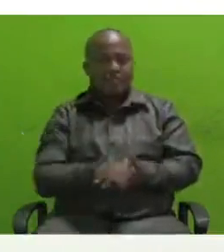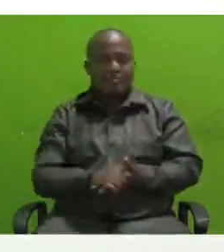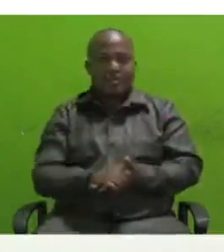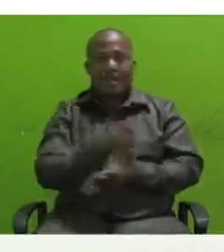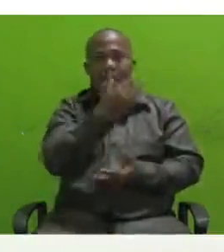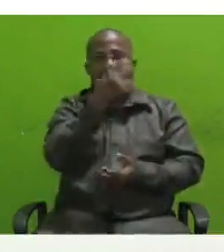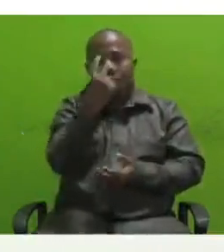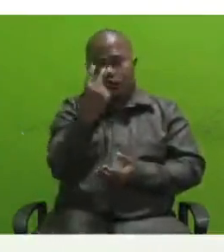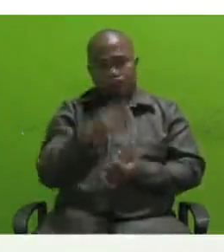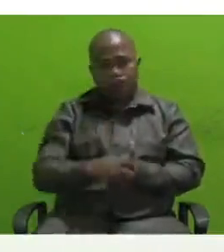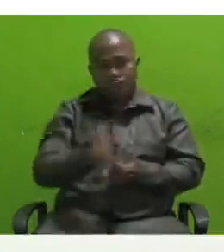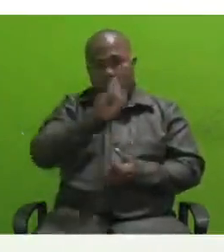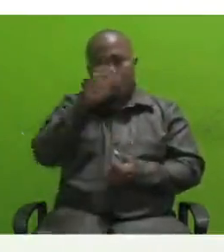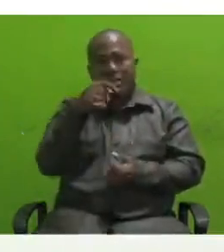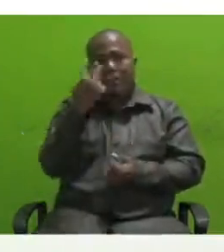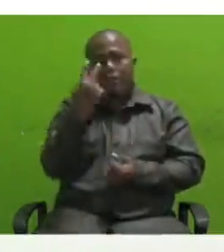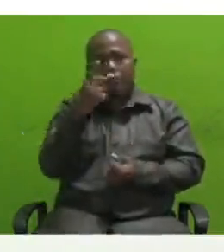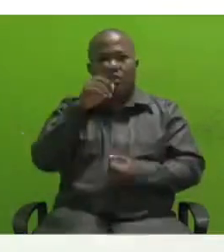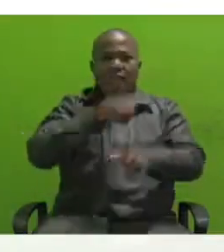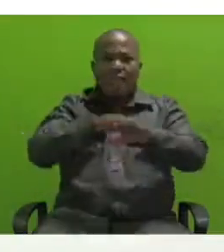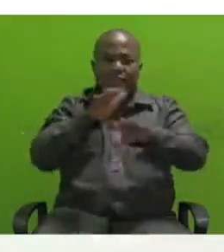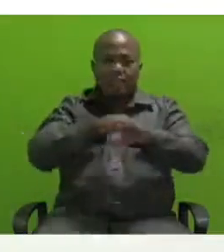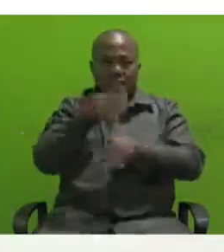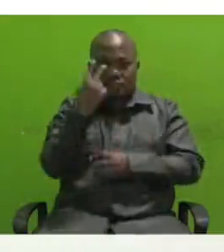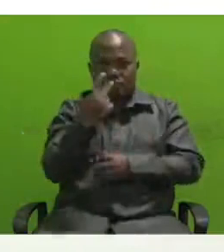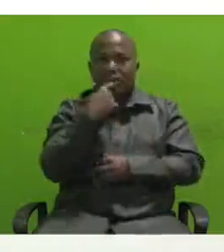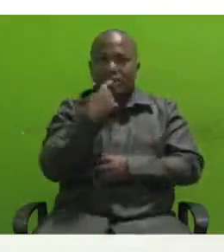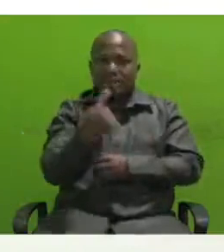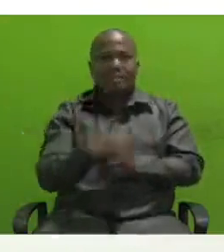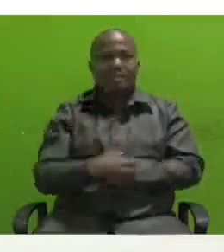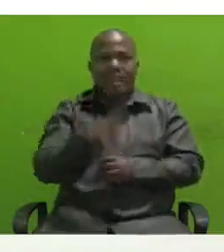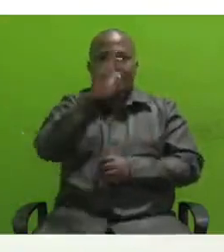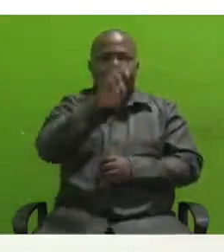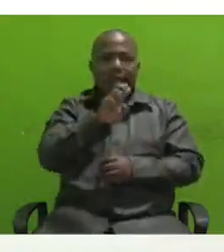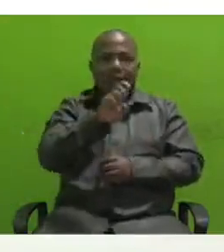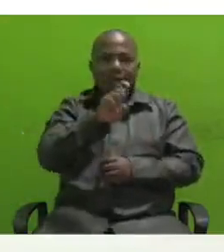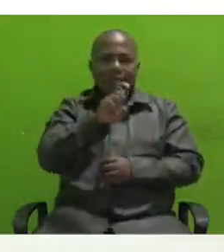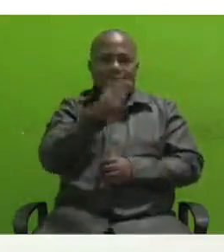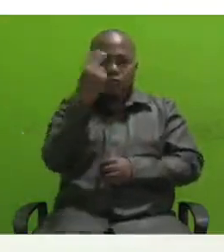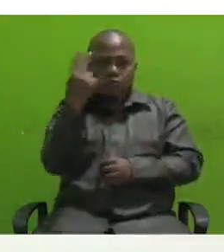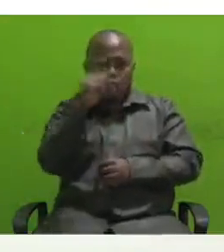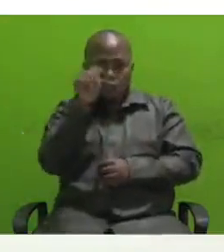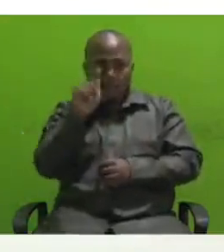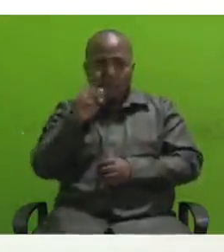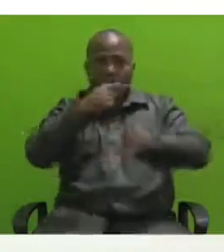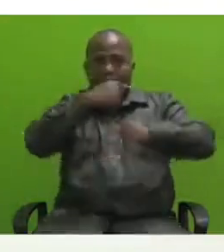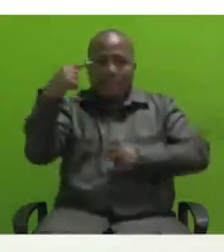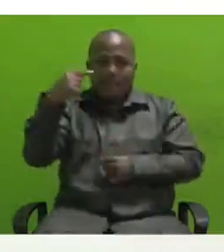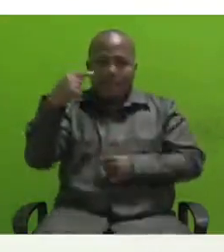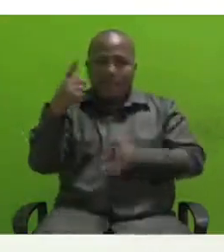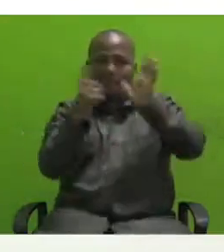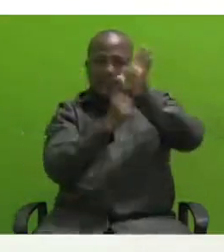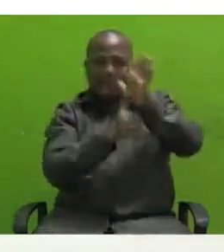this number 2, question number 2, or expression number 2, which says x squared minus